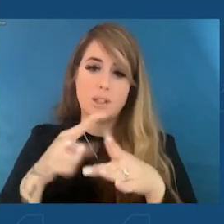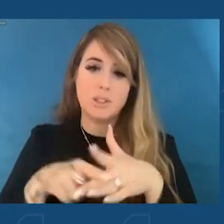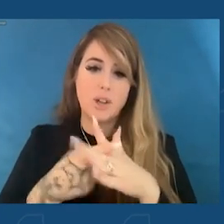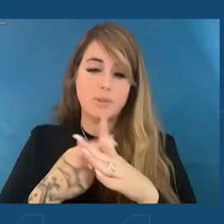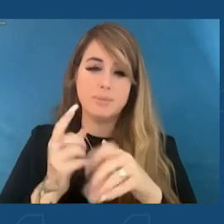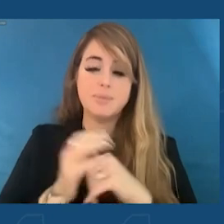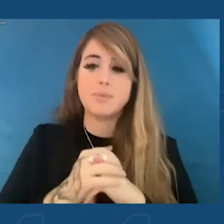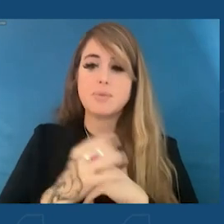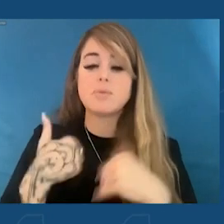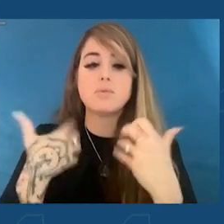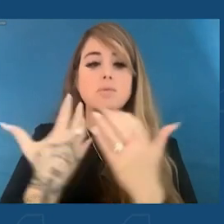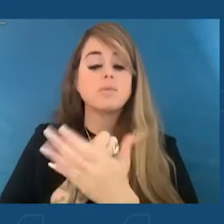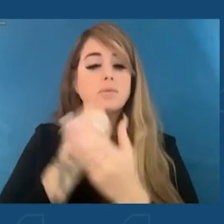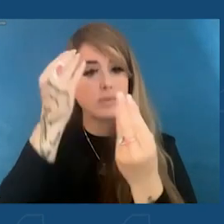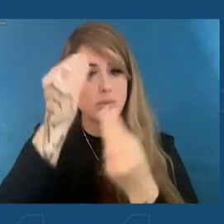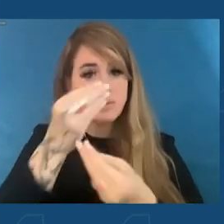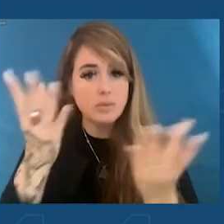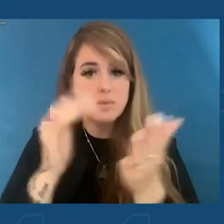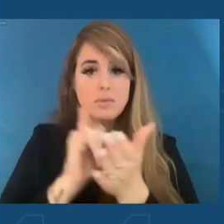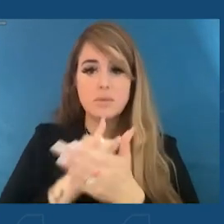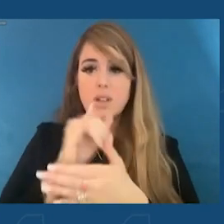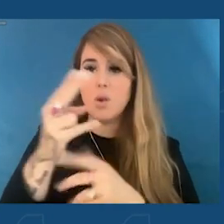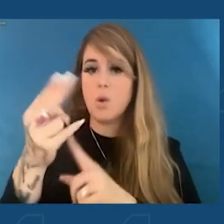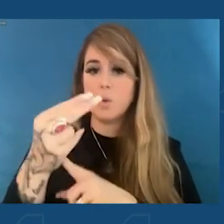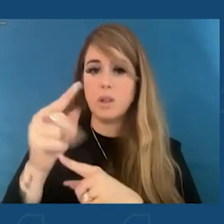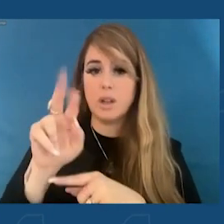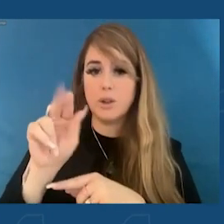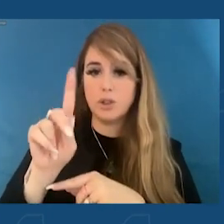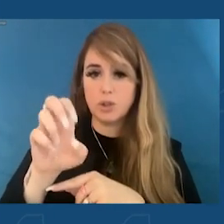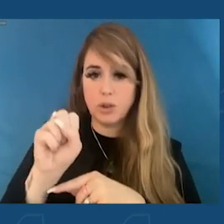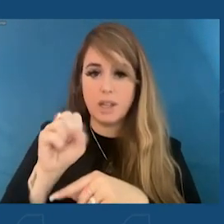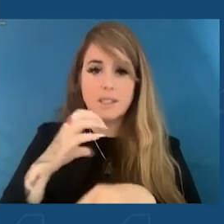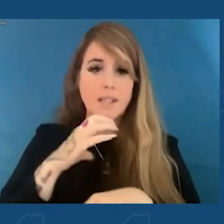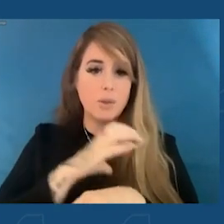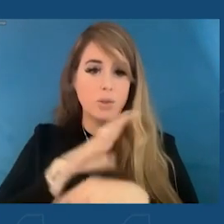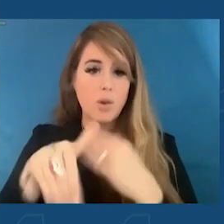I want to tell you that the Hotel Trades Council, all of you,